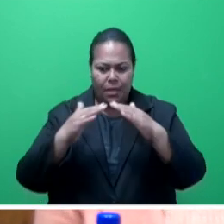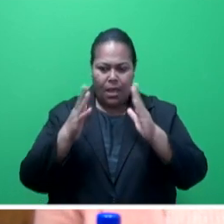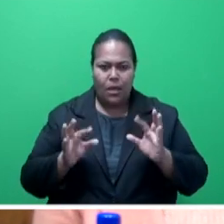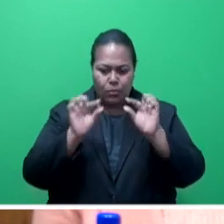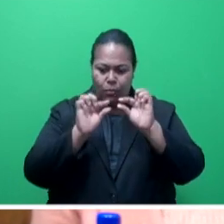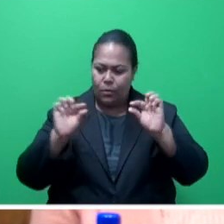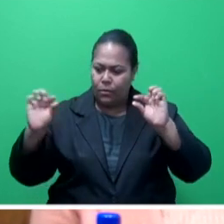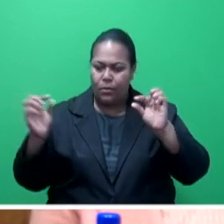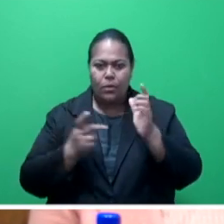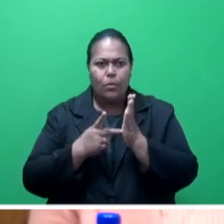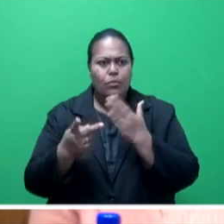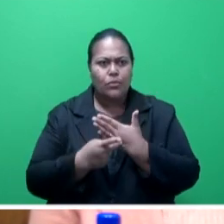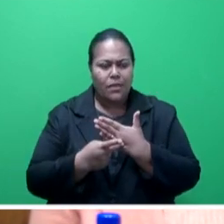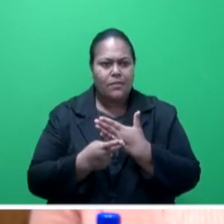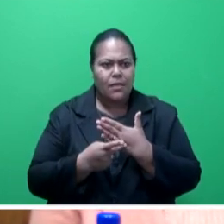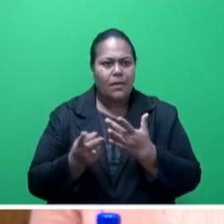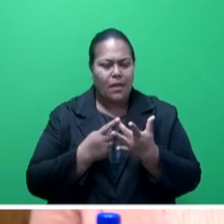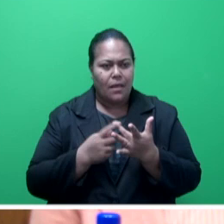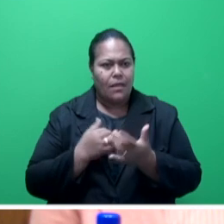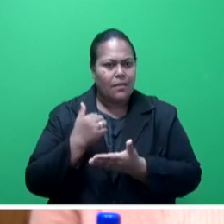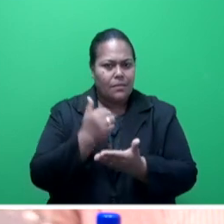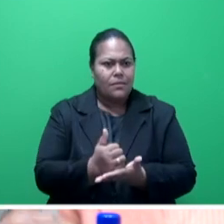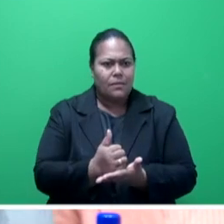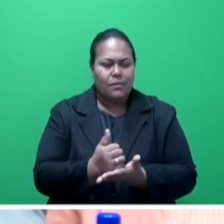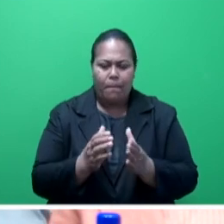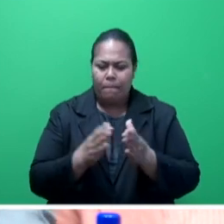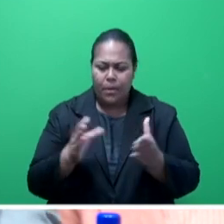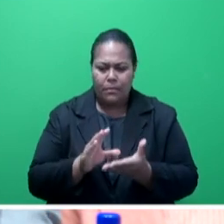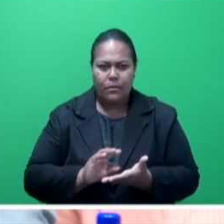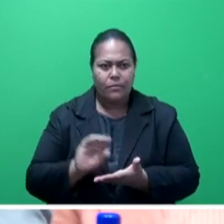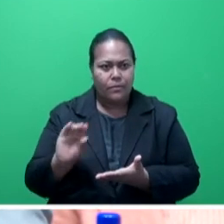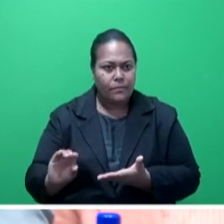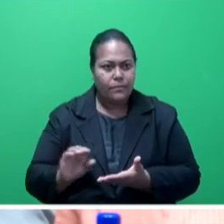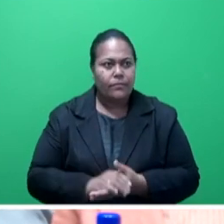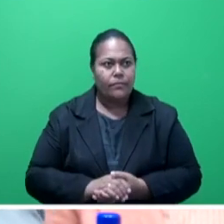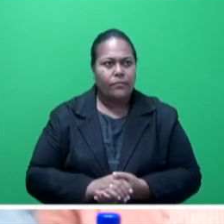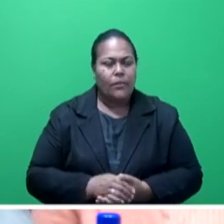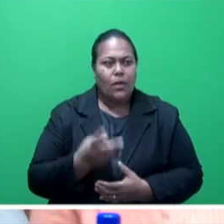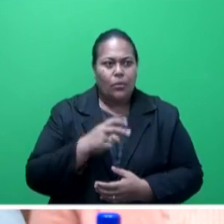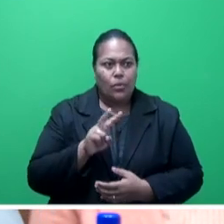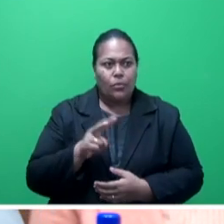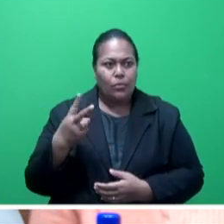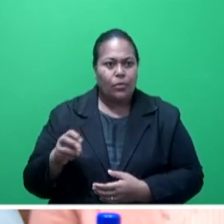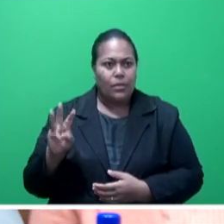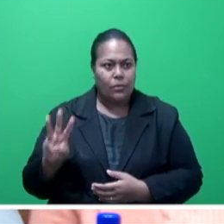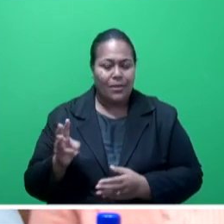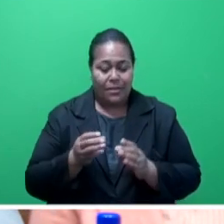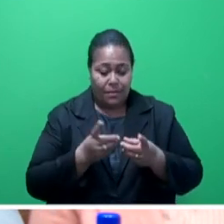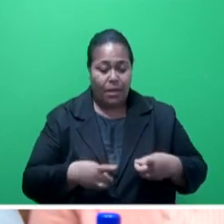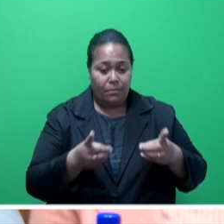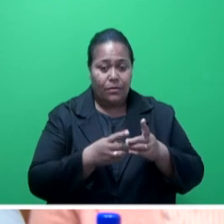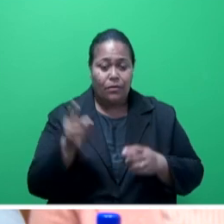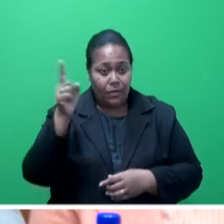and for solar home systems. This is a massive investment. For 22 to 23, the Department of Energy has been allocated a budget